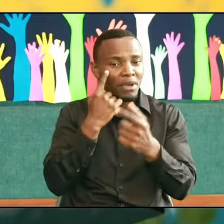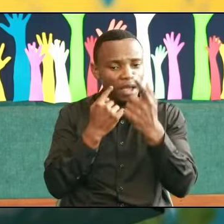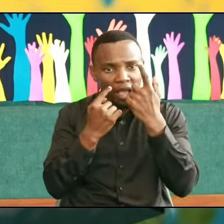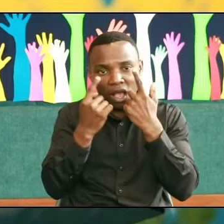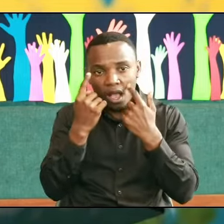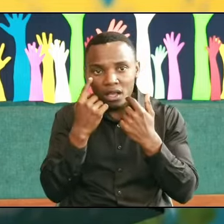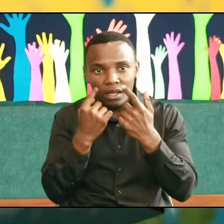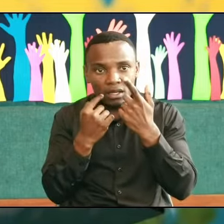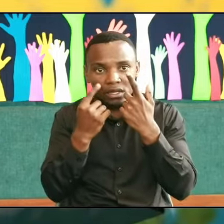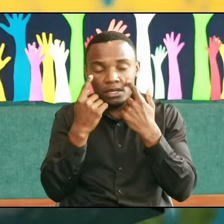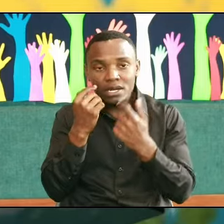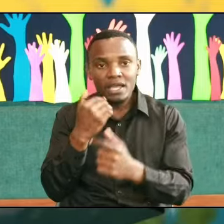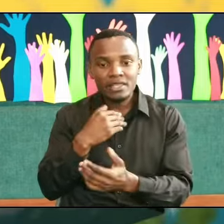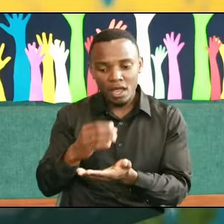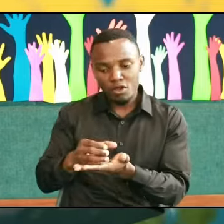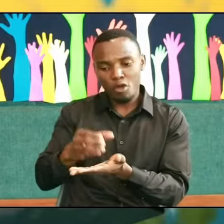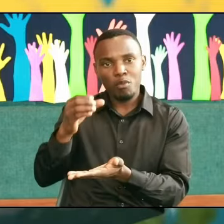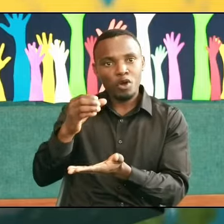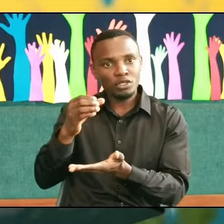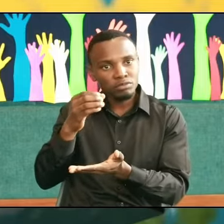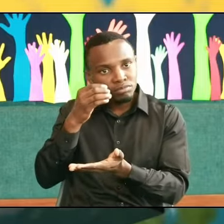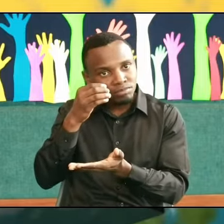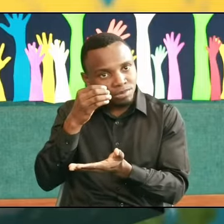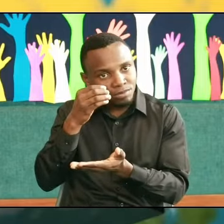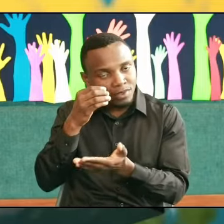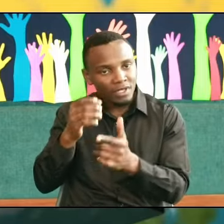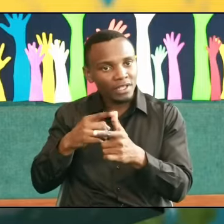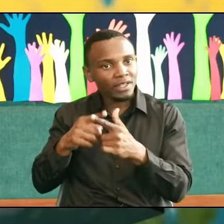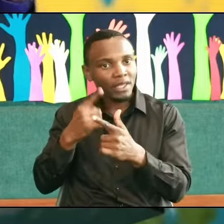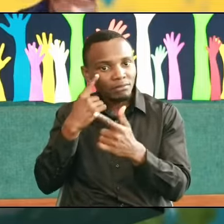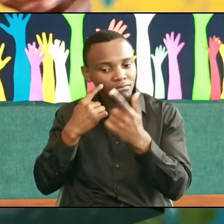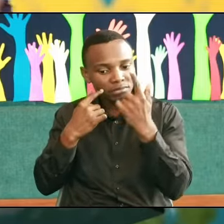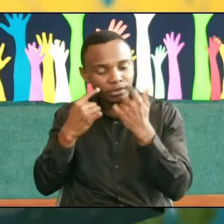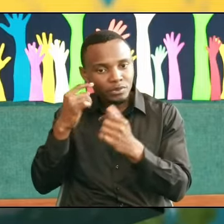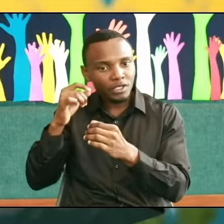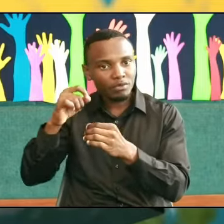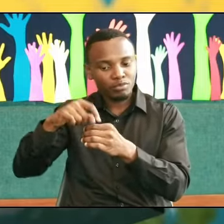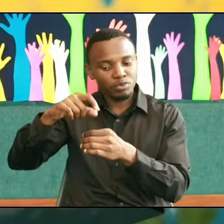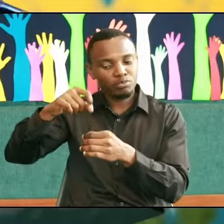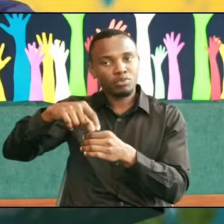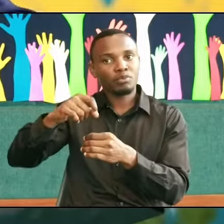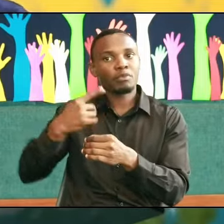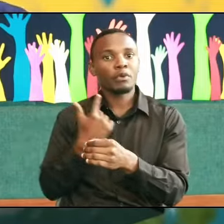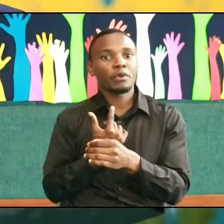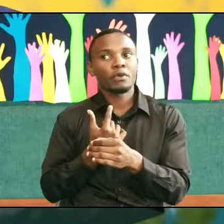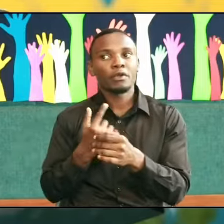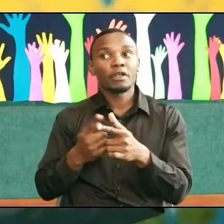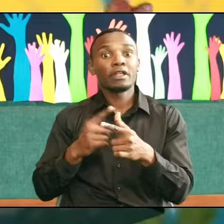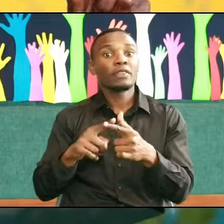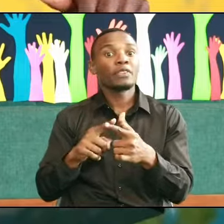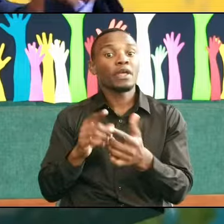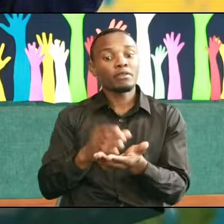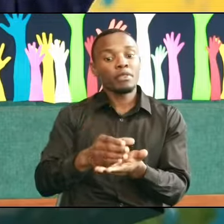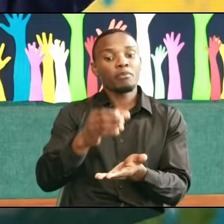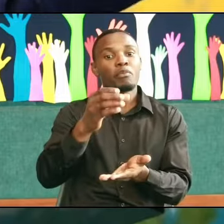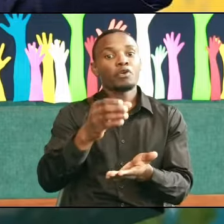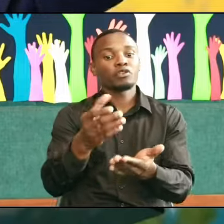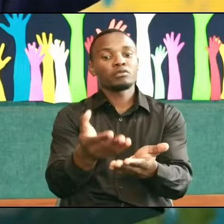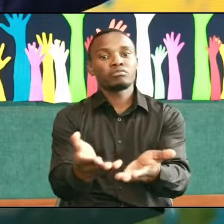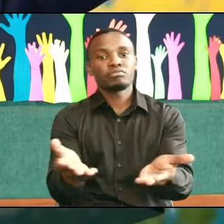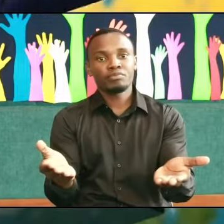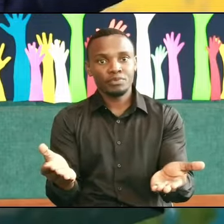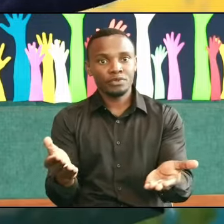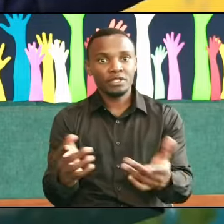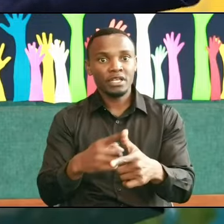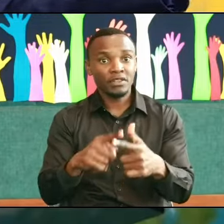will put the bottle here, and the tears will drop in there. And as you are mourning your loved one, they will put these bottles here, and you